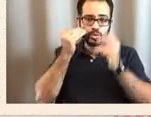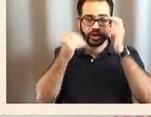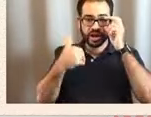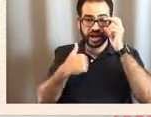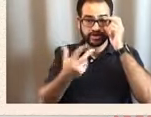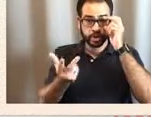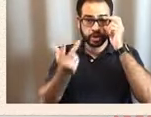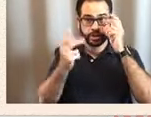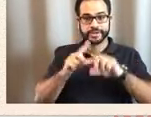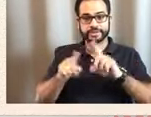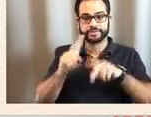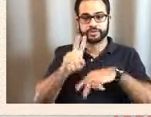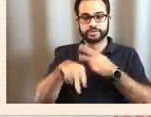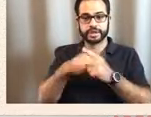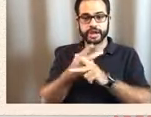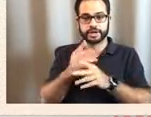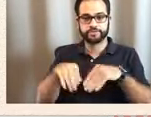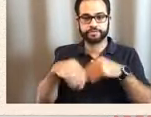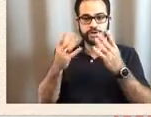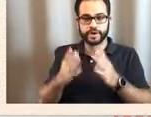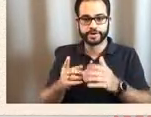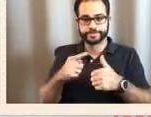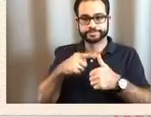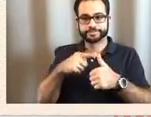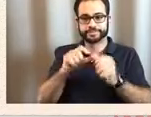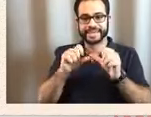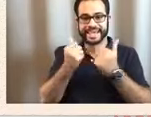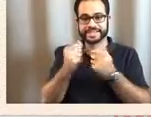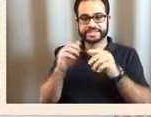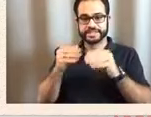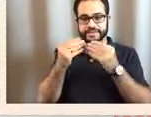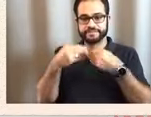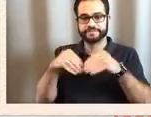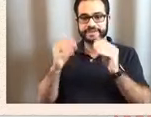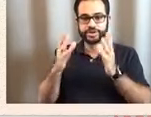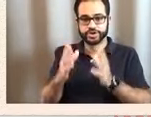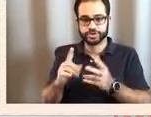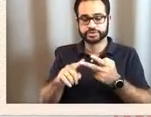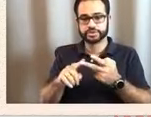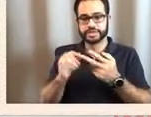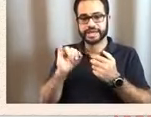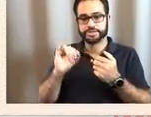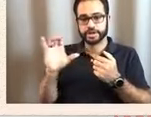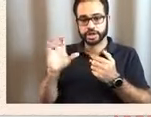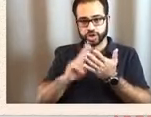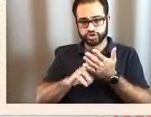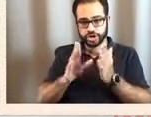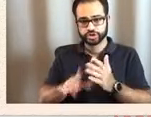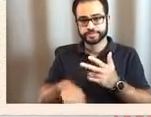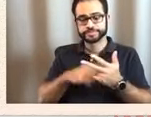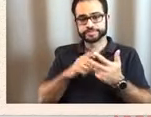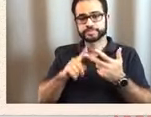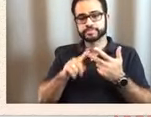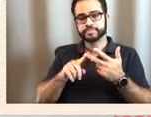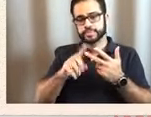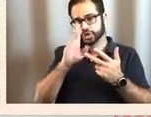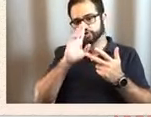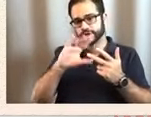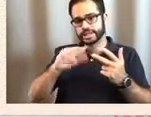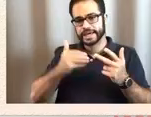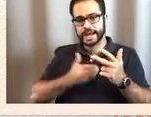in CDC Plus: agency vendors, independent contractors, and directly hired employees. In